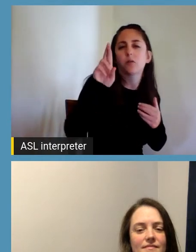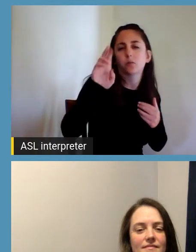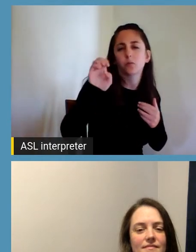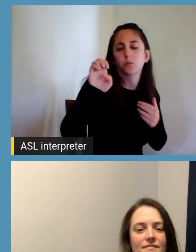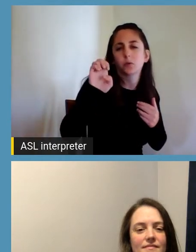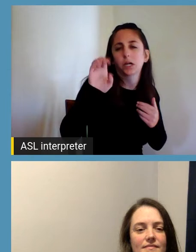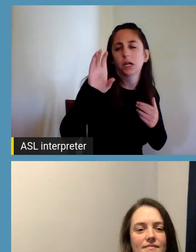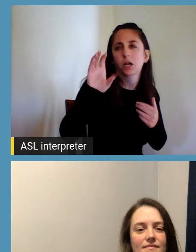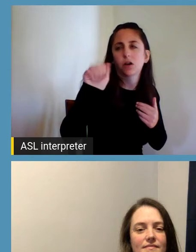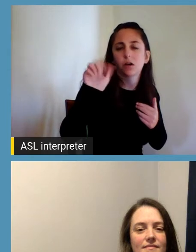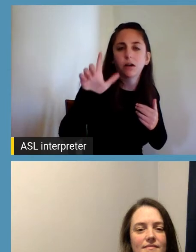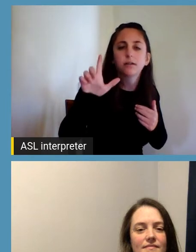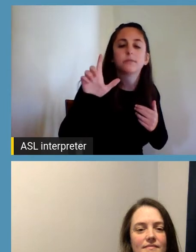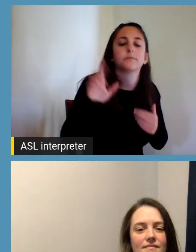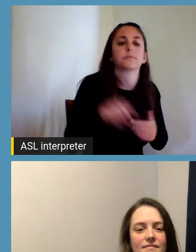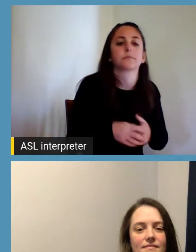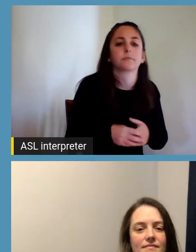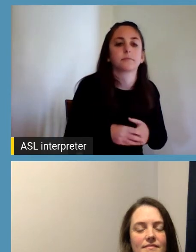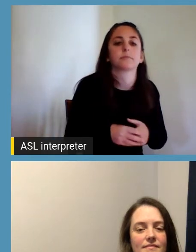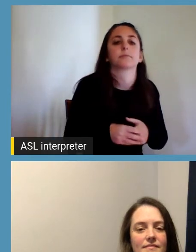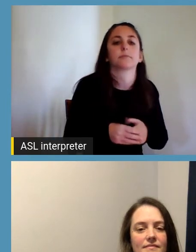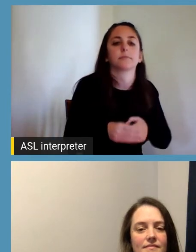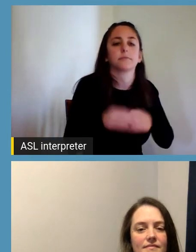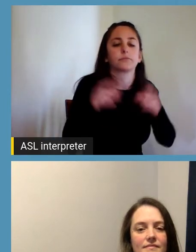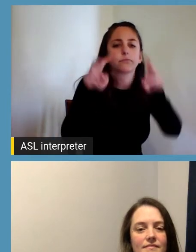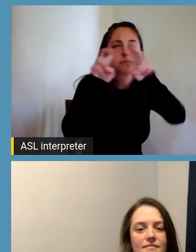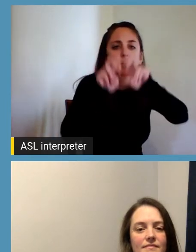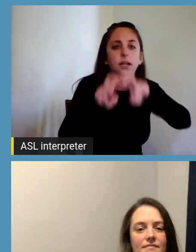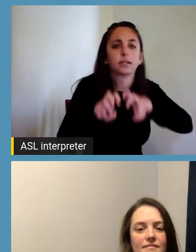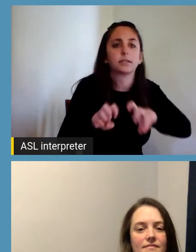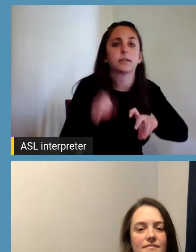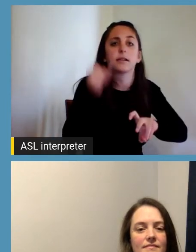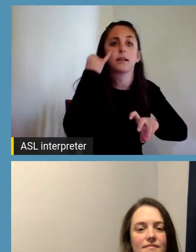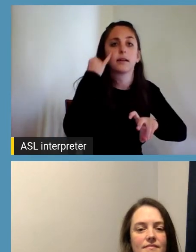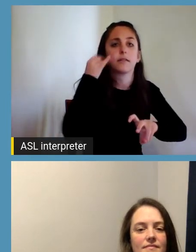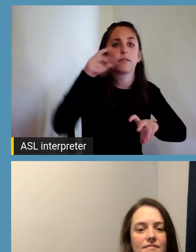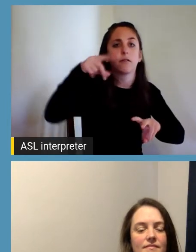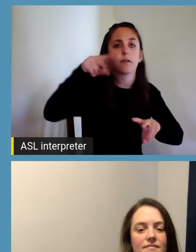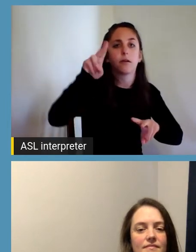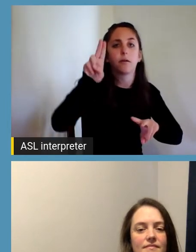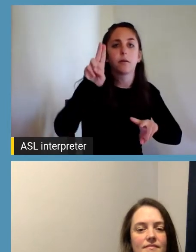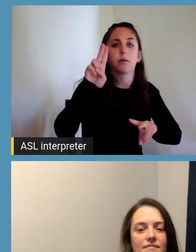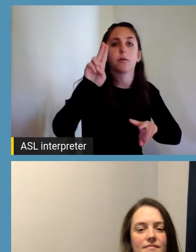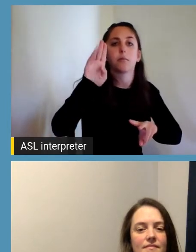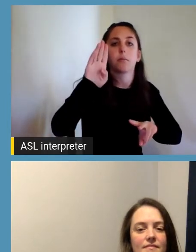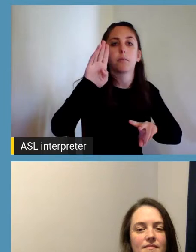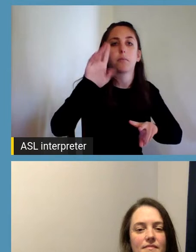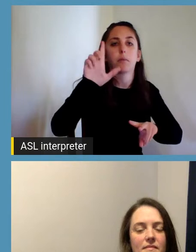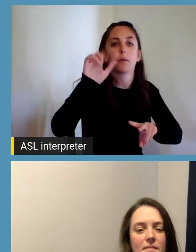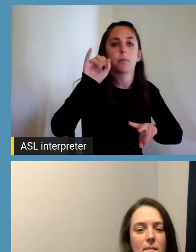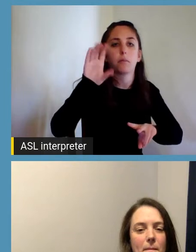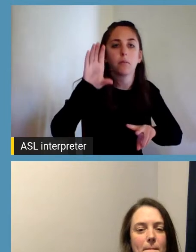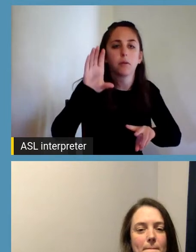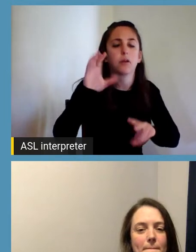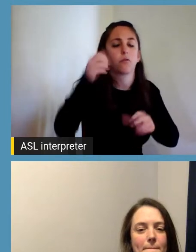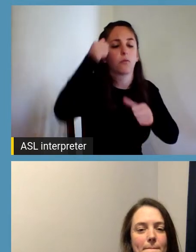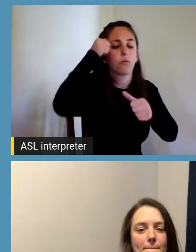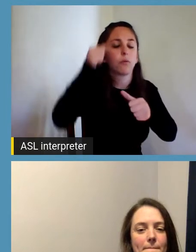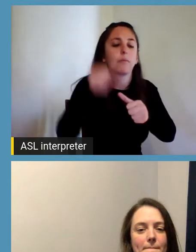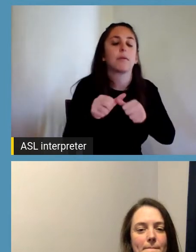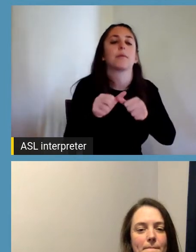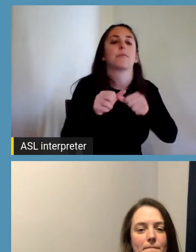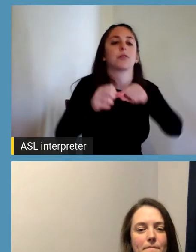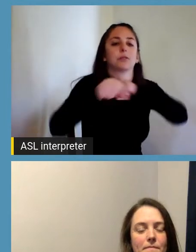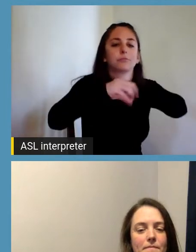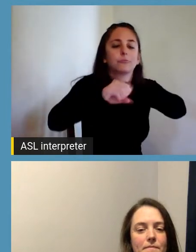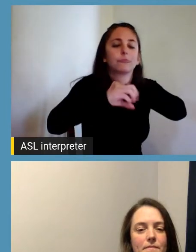so that you're assessing if the public served remembers your ad or your message, which